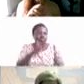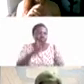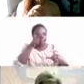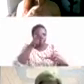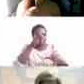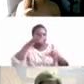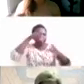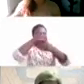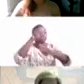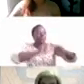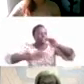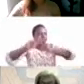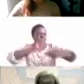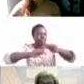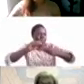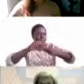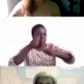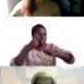with disabilities can understand